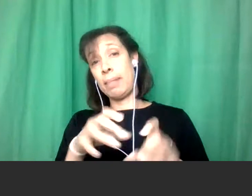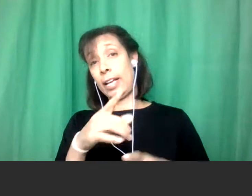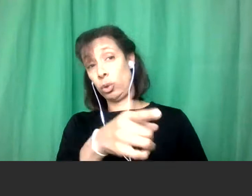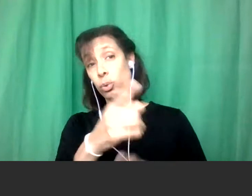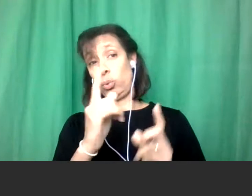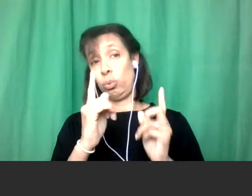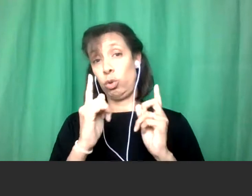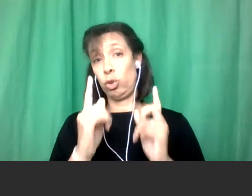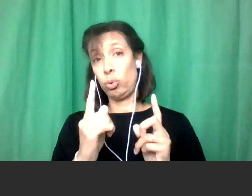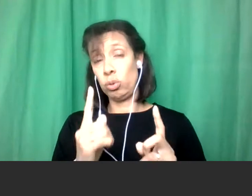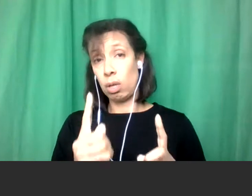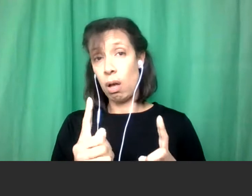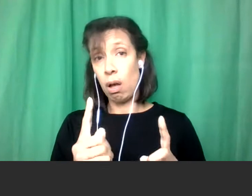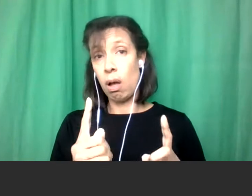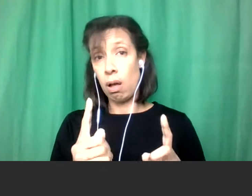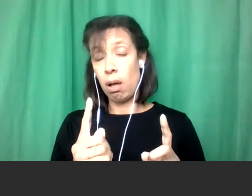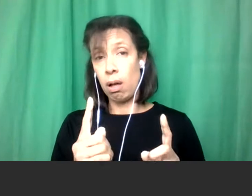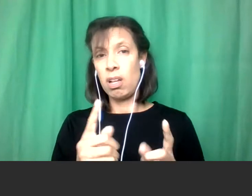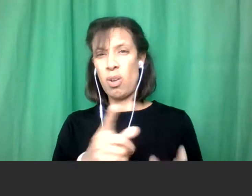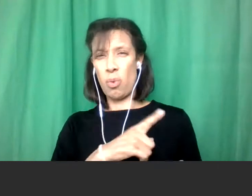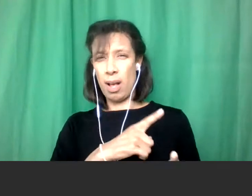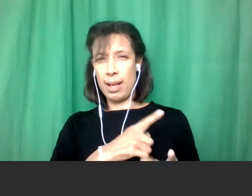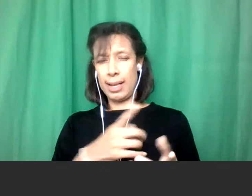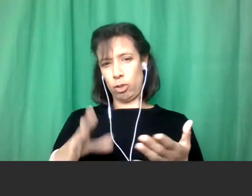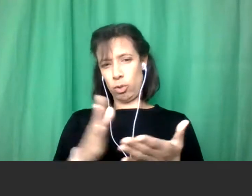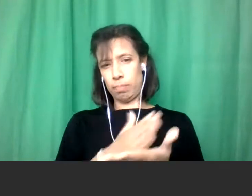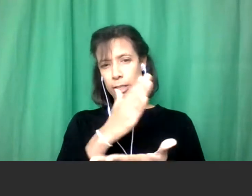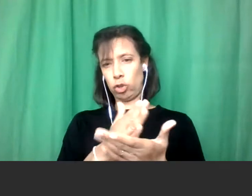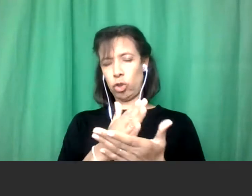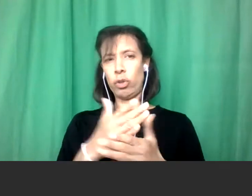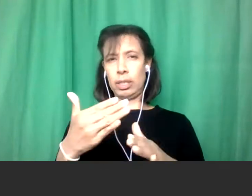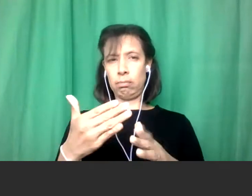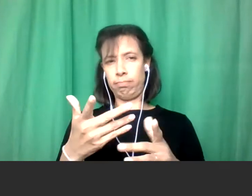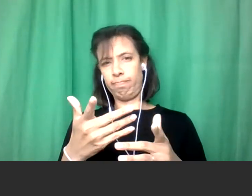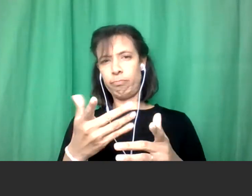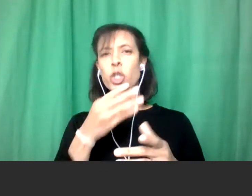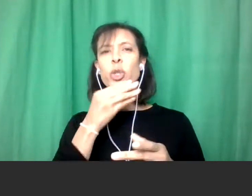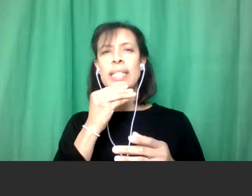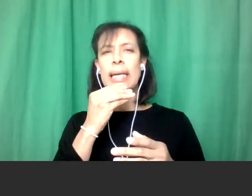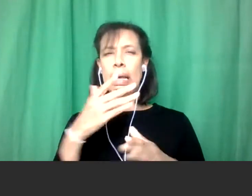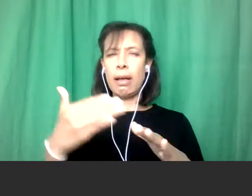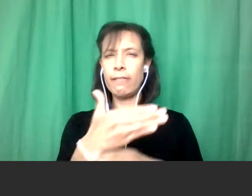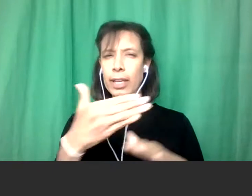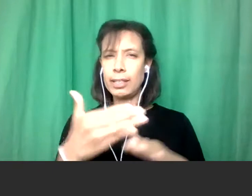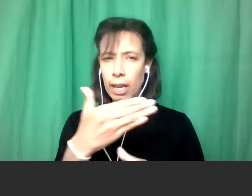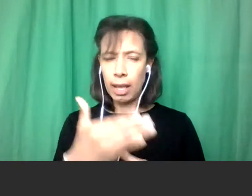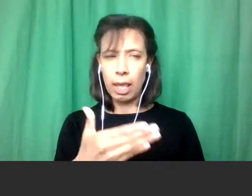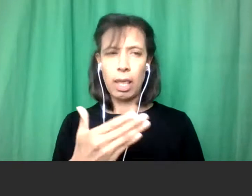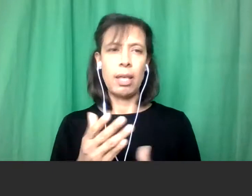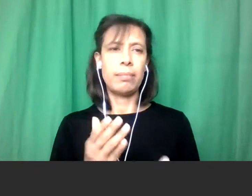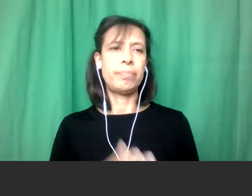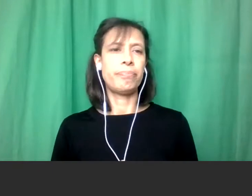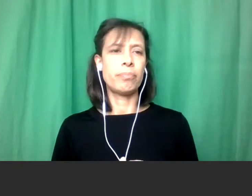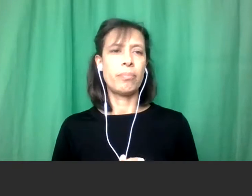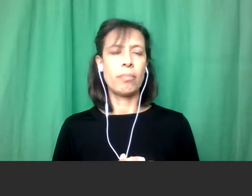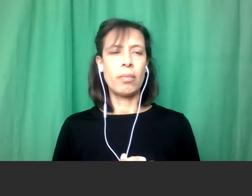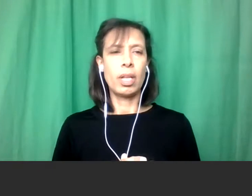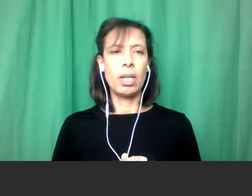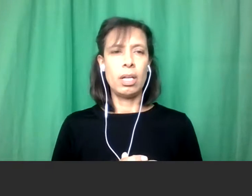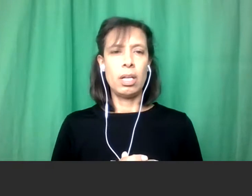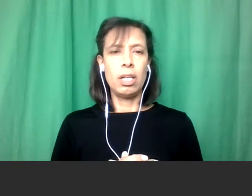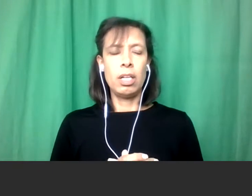sure that I'm using it as effectively as I could do. So that was a little bit about the Aula link. Now, the